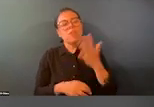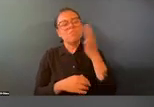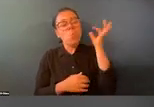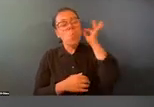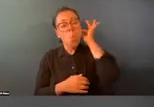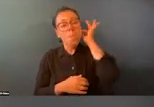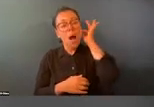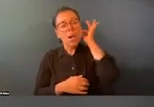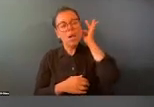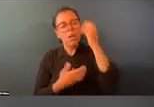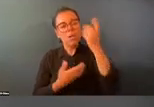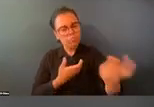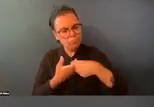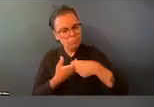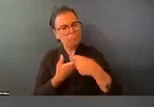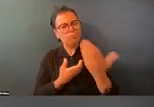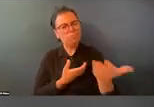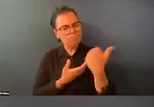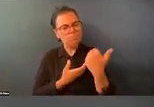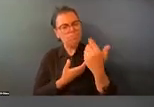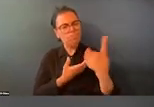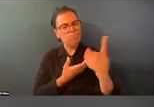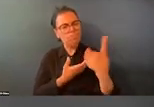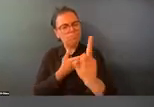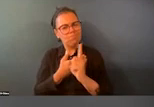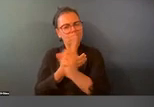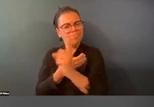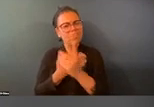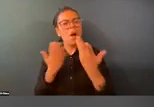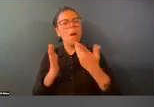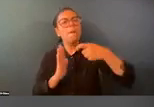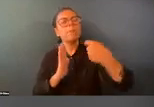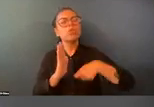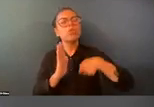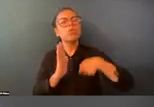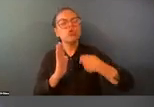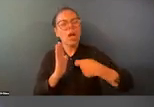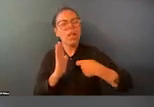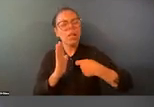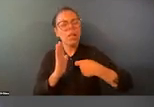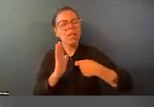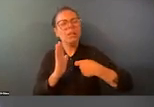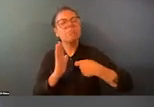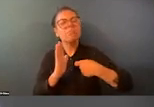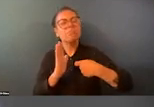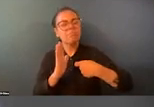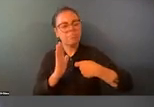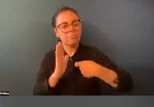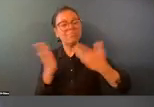include them and designing, implementing, and monitoring the activities.